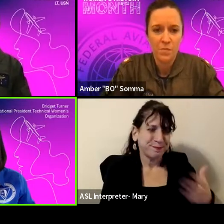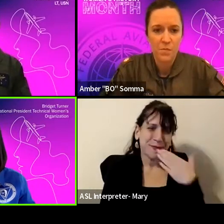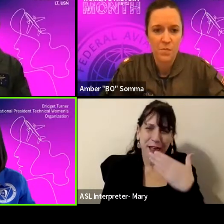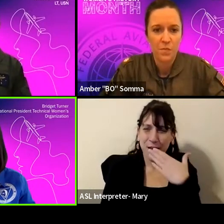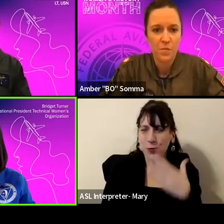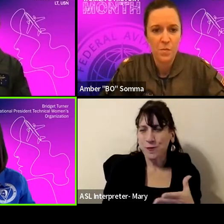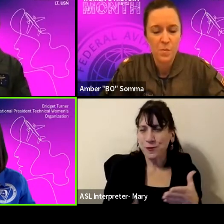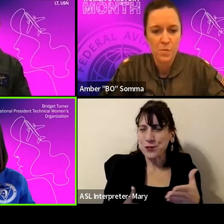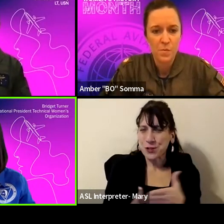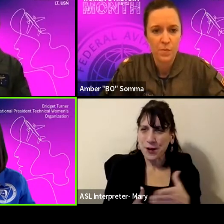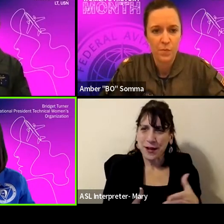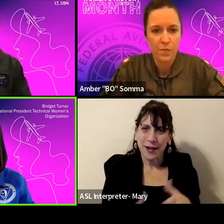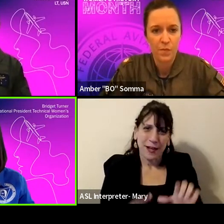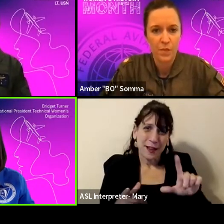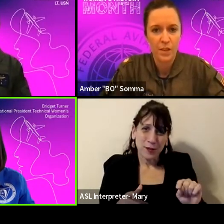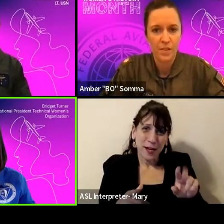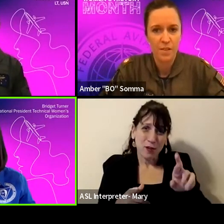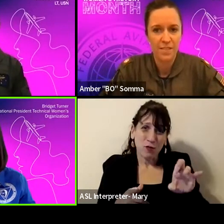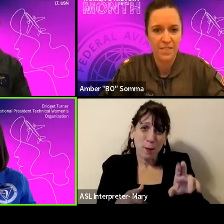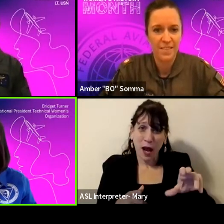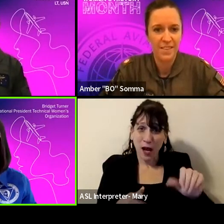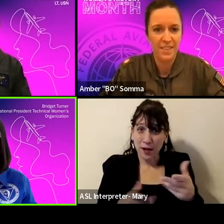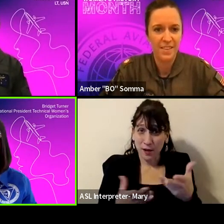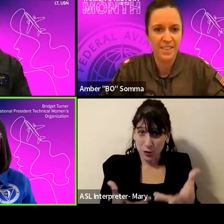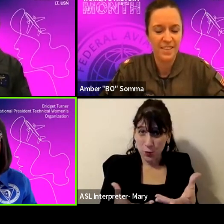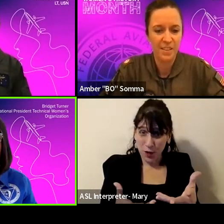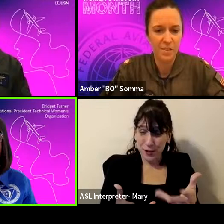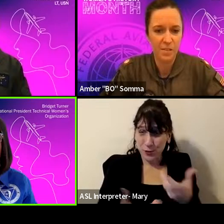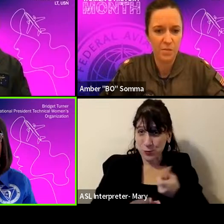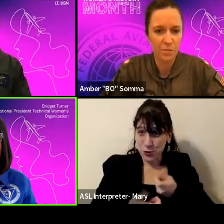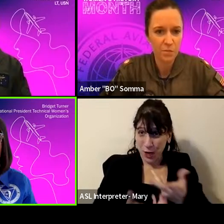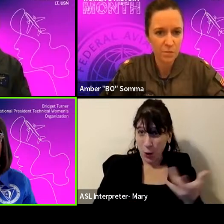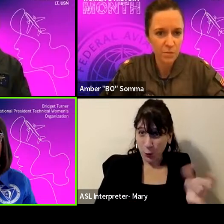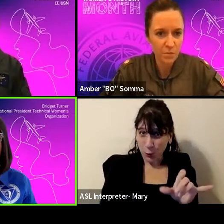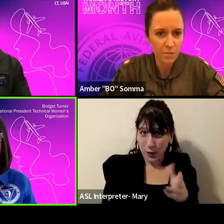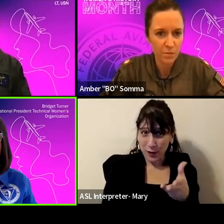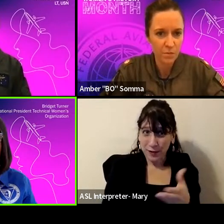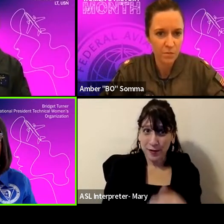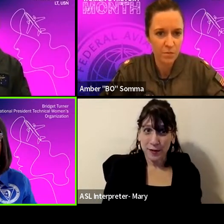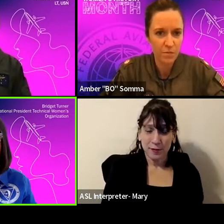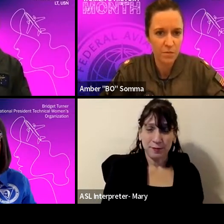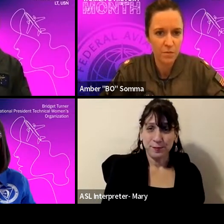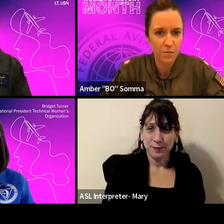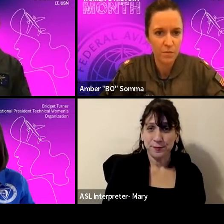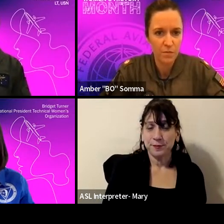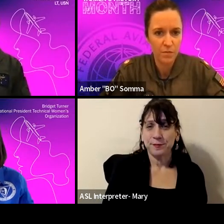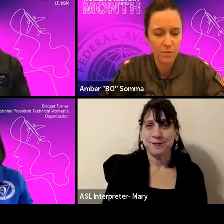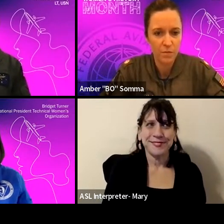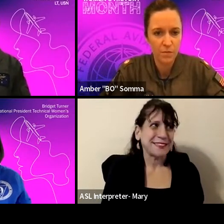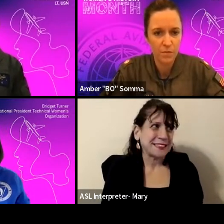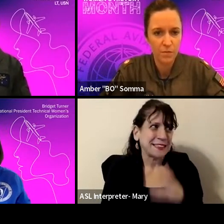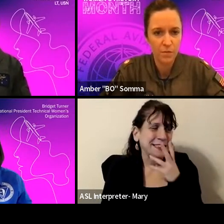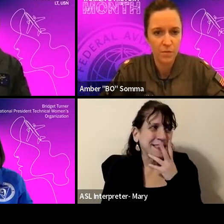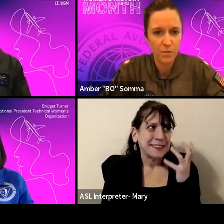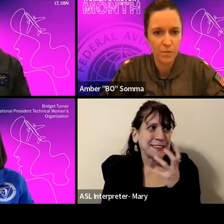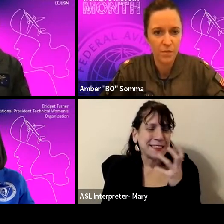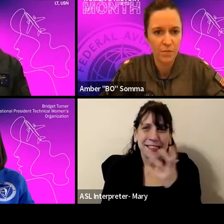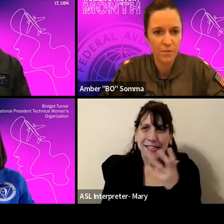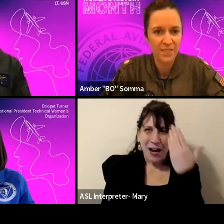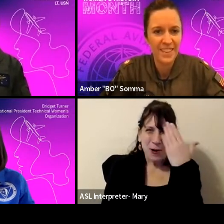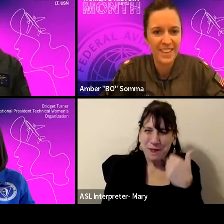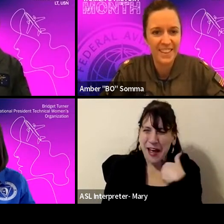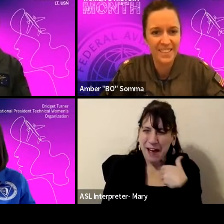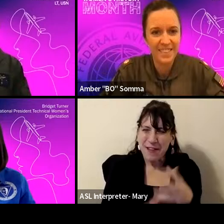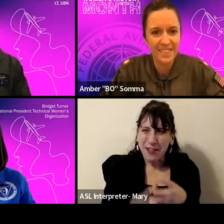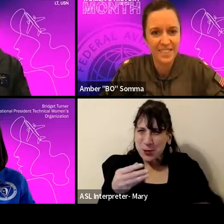sharing. Lieutenant Rebecca, would you like to share as well? Oh gosh, I don't know that I have a whole